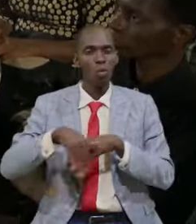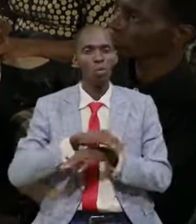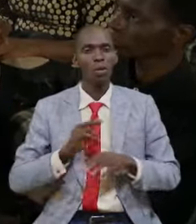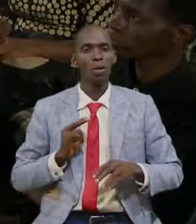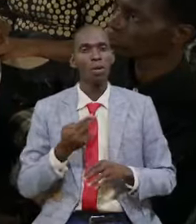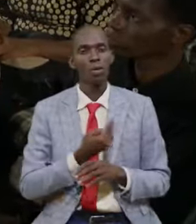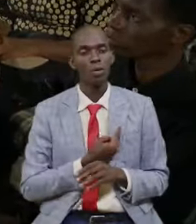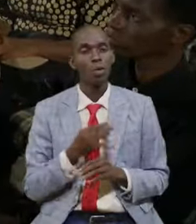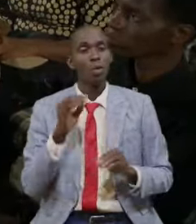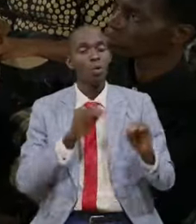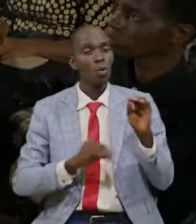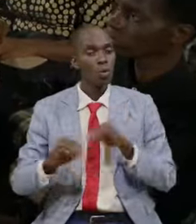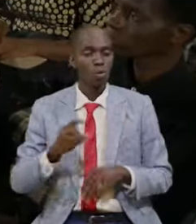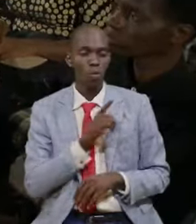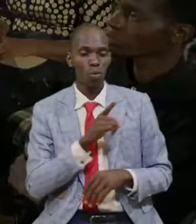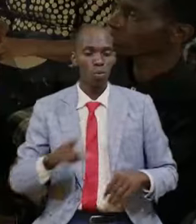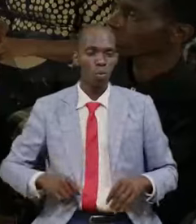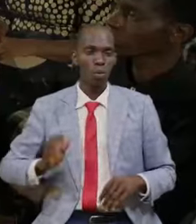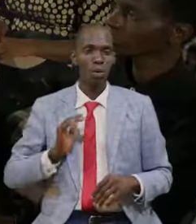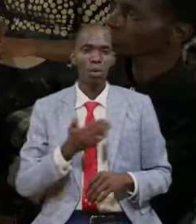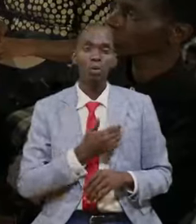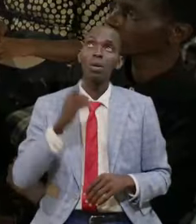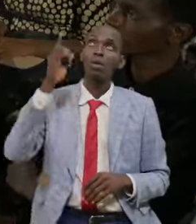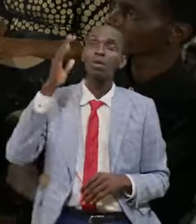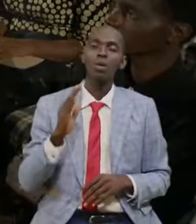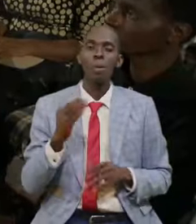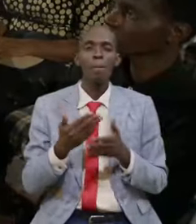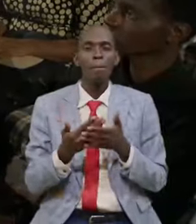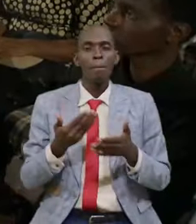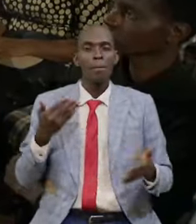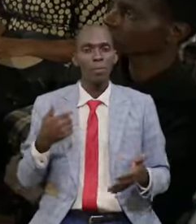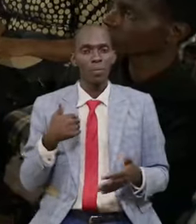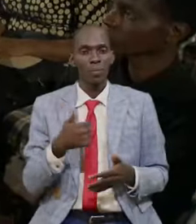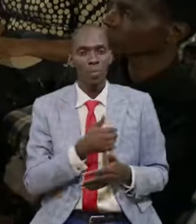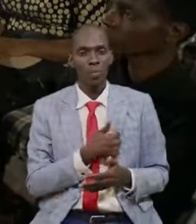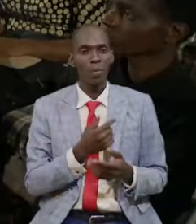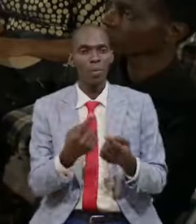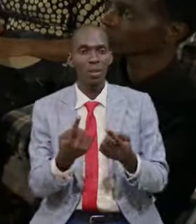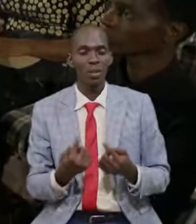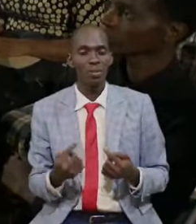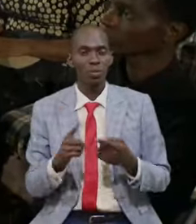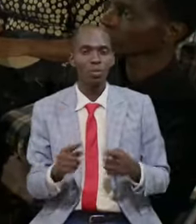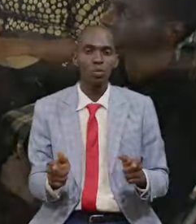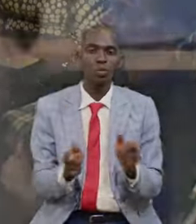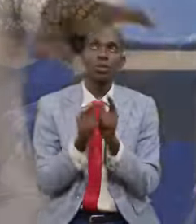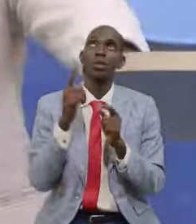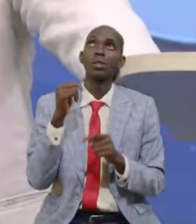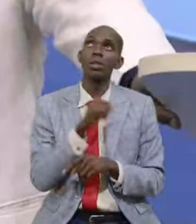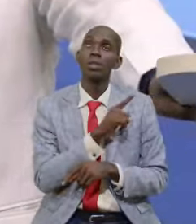O Lord, our God, before we came to the living God and to